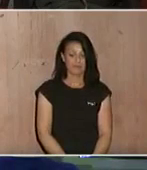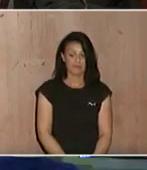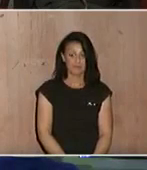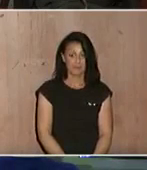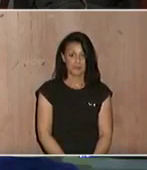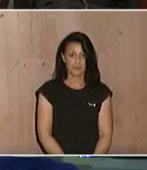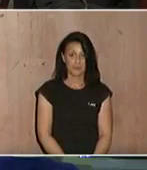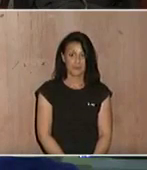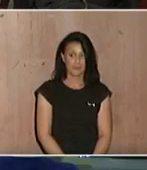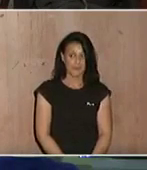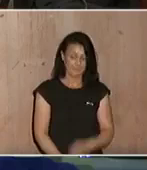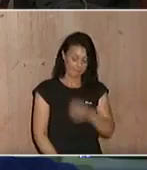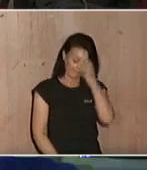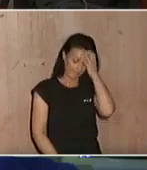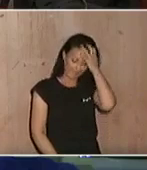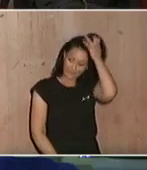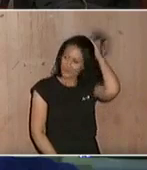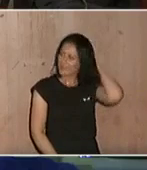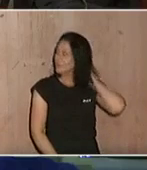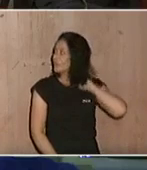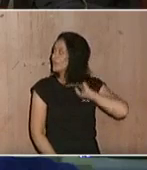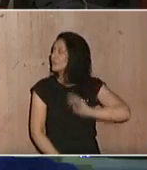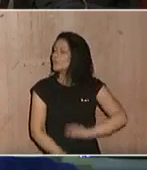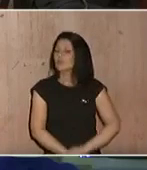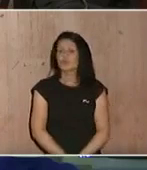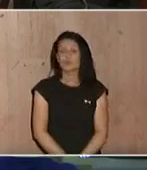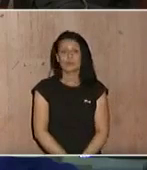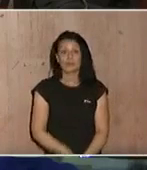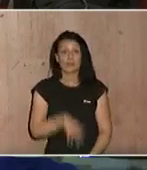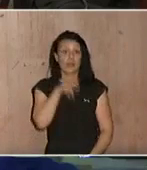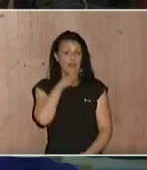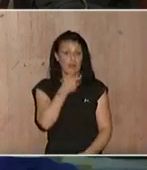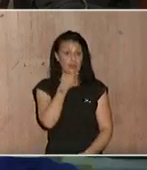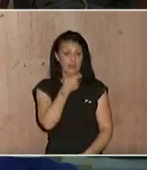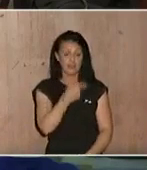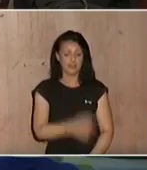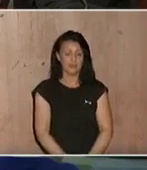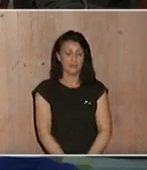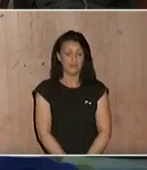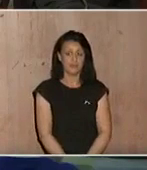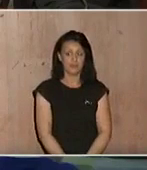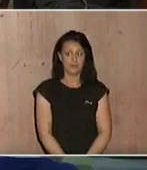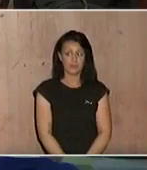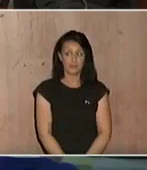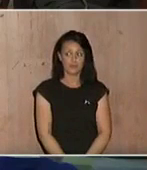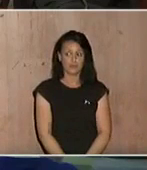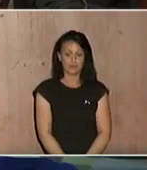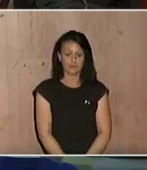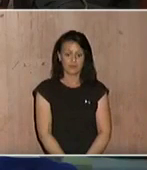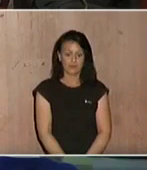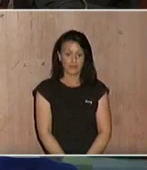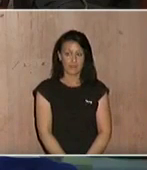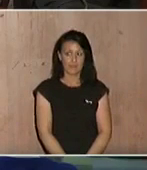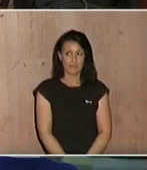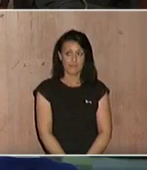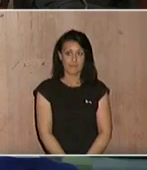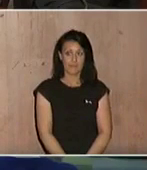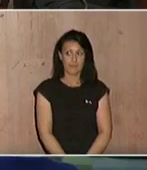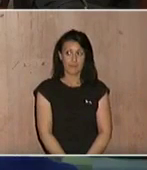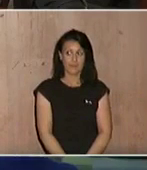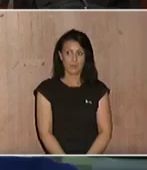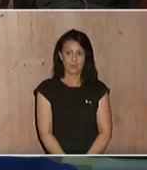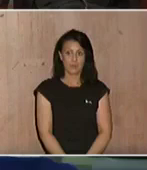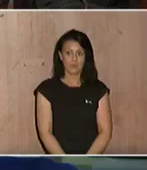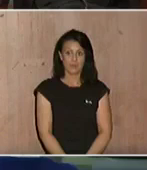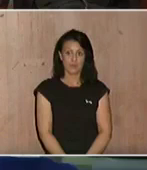Gracias. I know that these kinds of honors do not happen by themselves, that someone has to